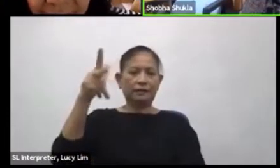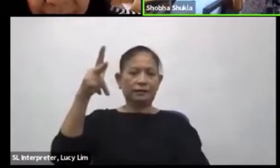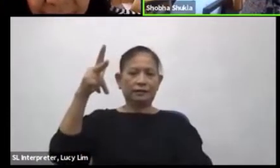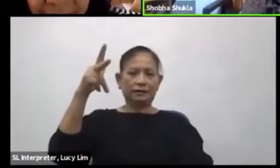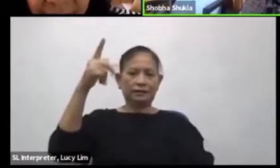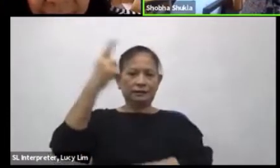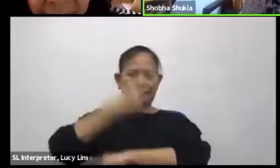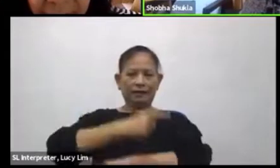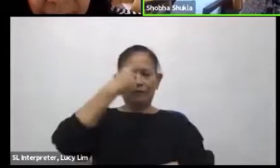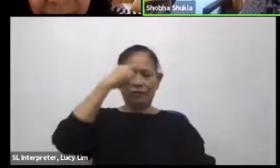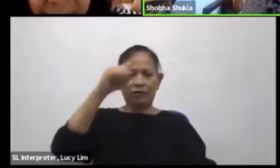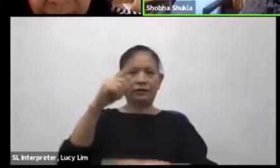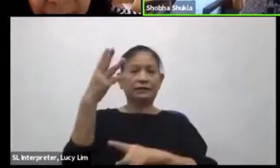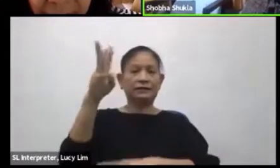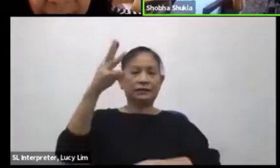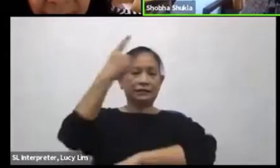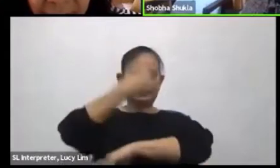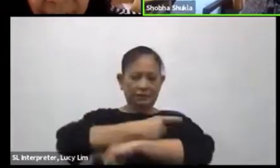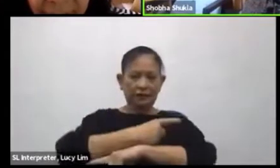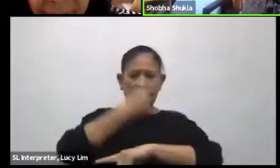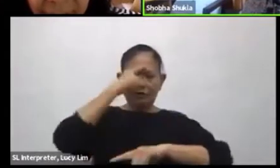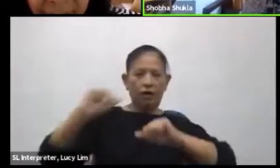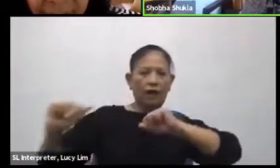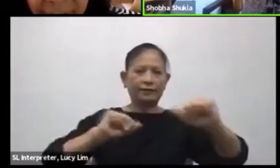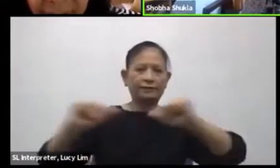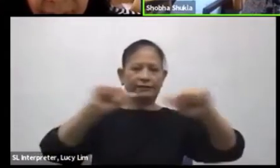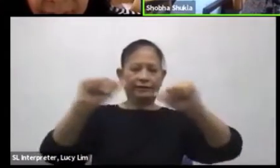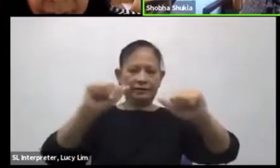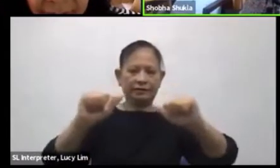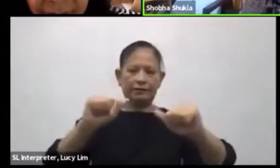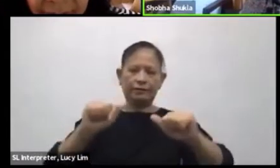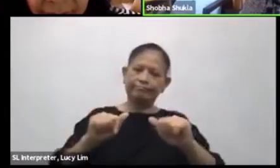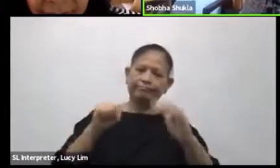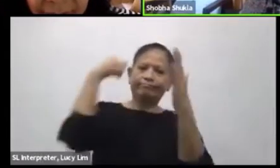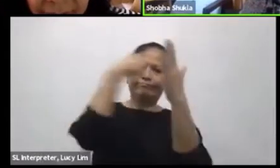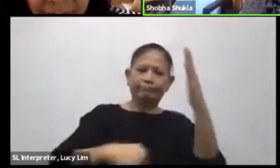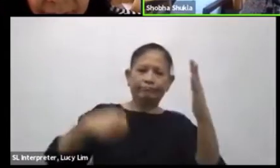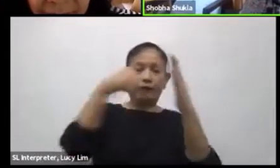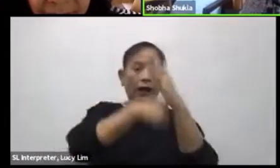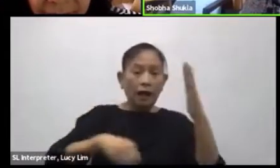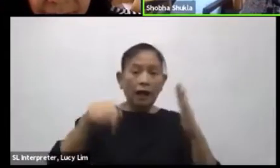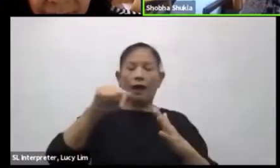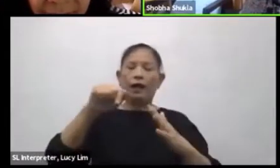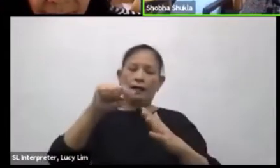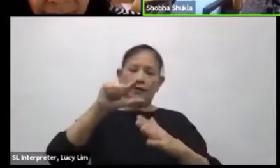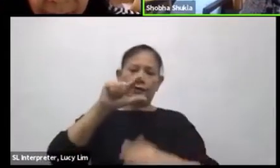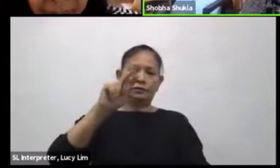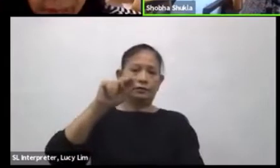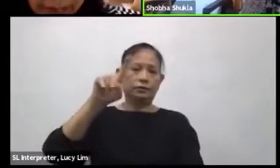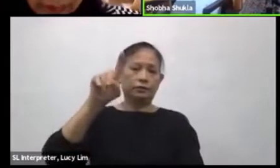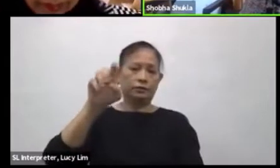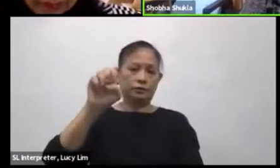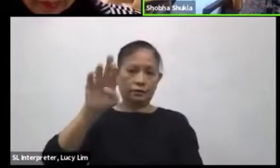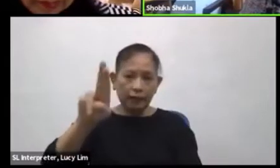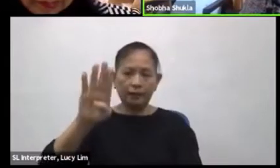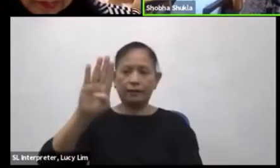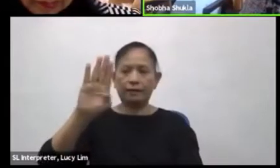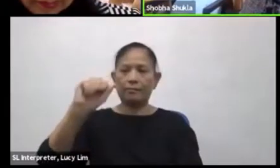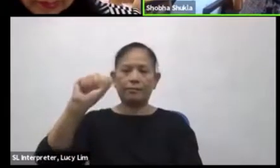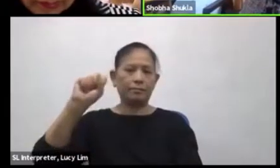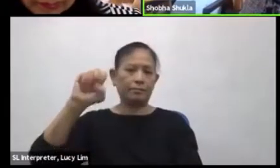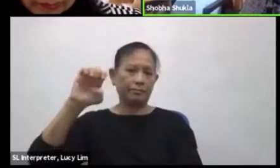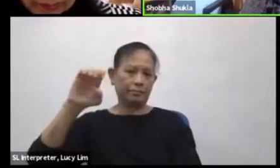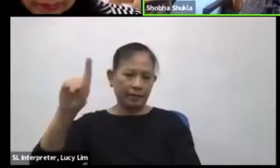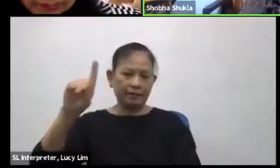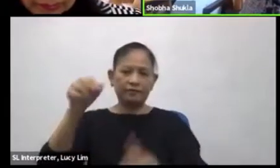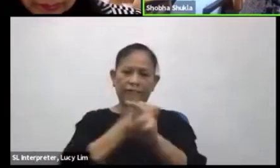the 16 days of activism against sexual and other forms of gender-based violence, which are observed every year